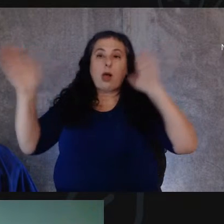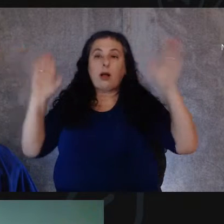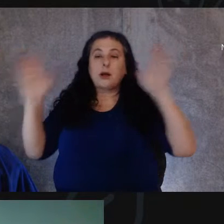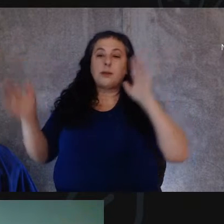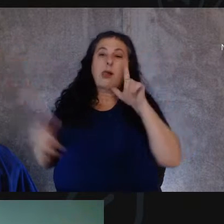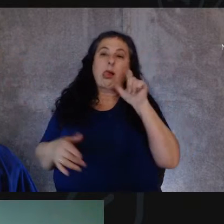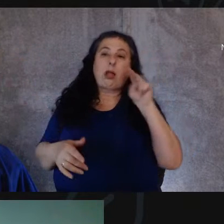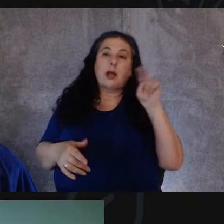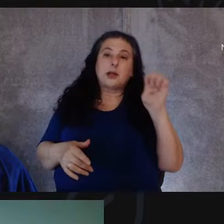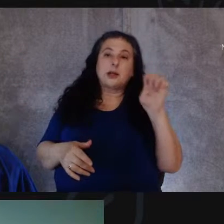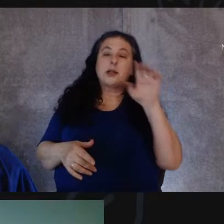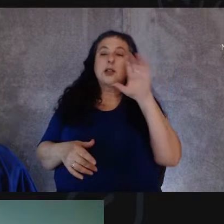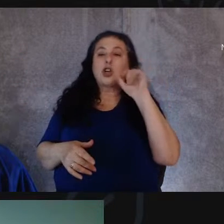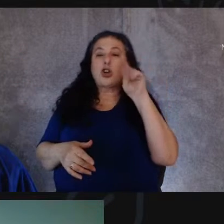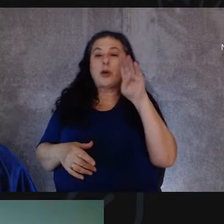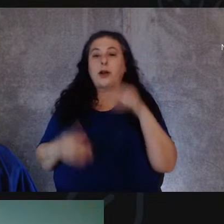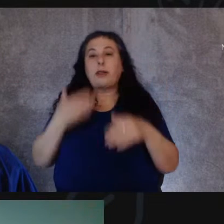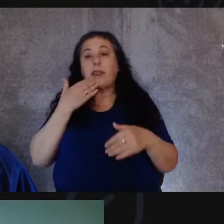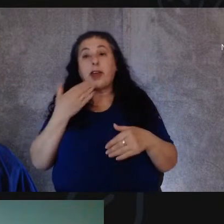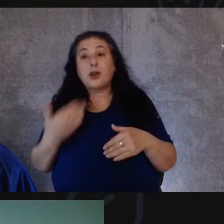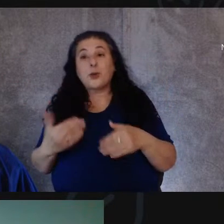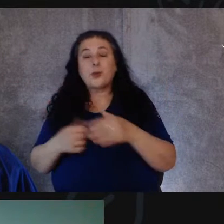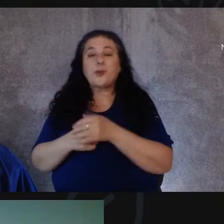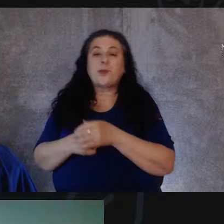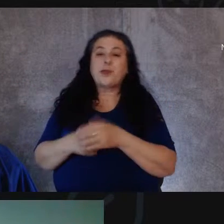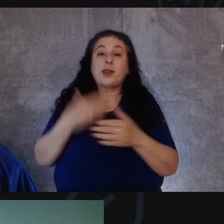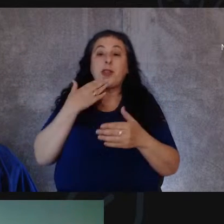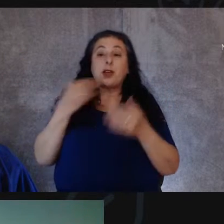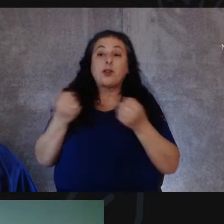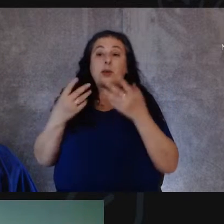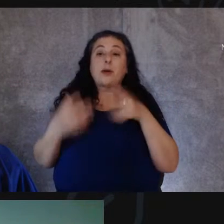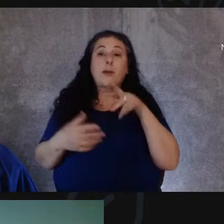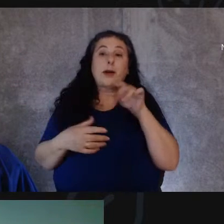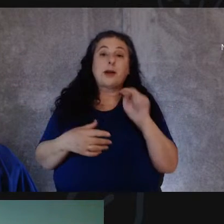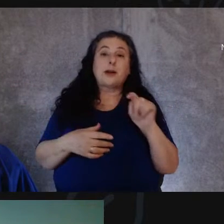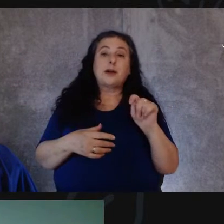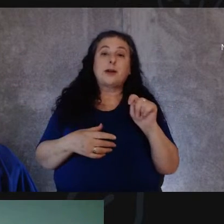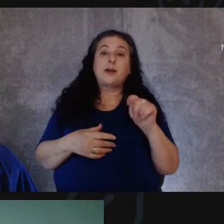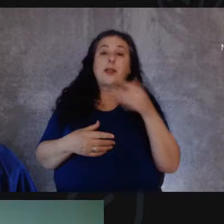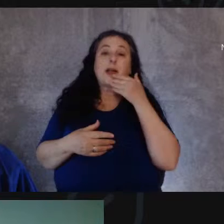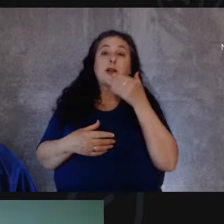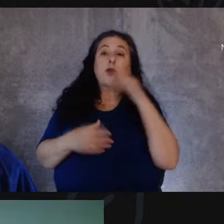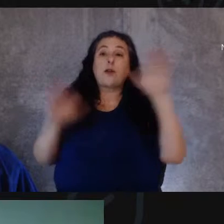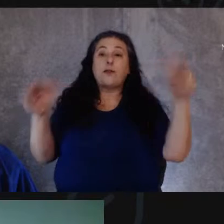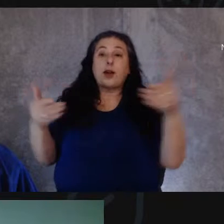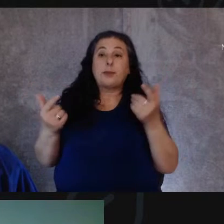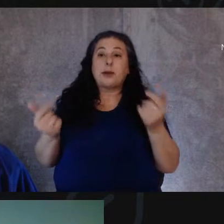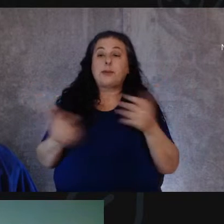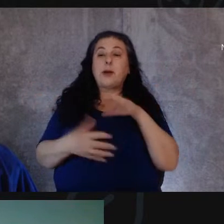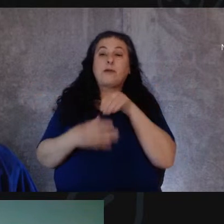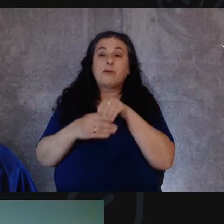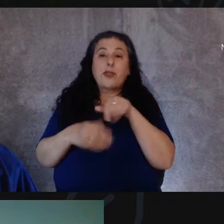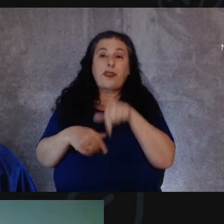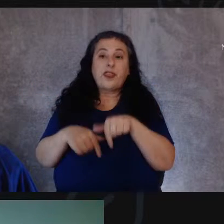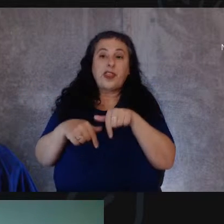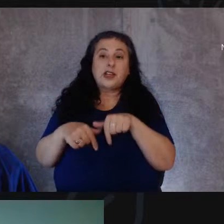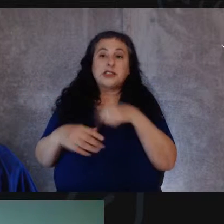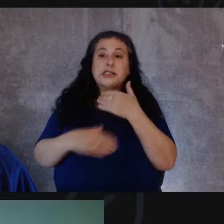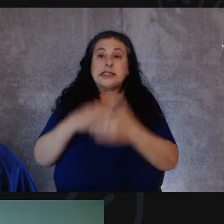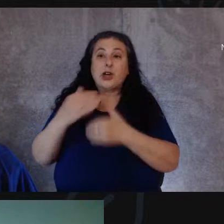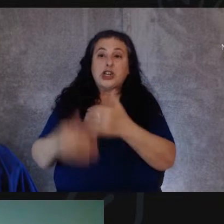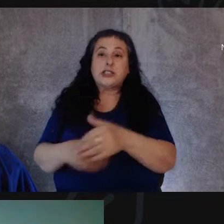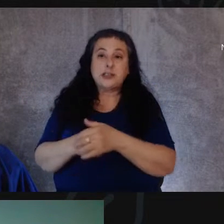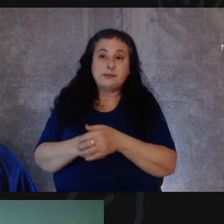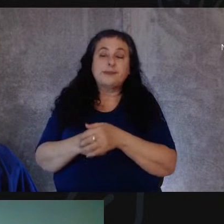Curry. Thank you. Thank you very much, Pat. And thank you for inviting me to be part of this